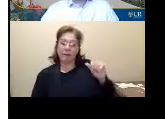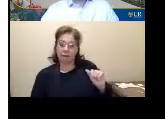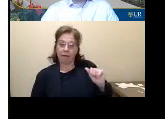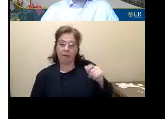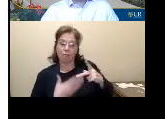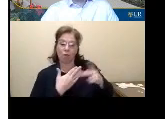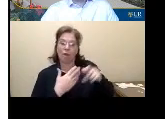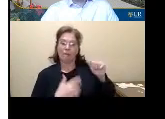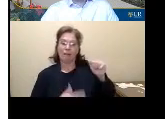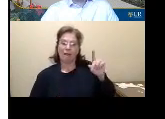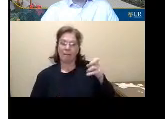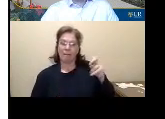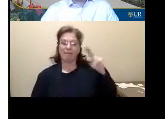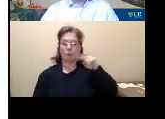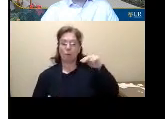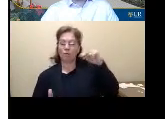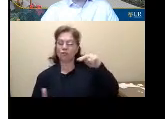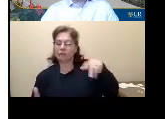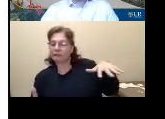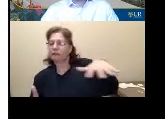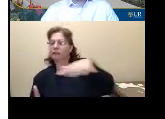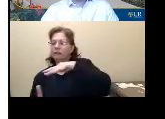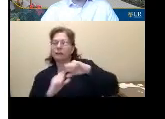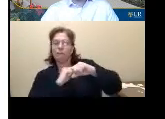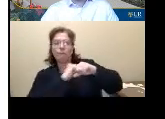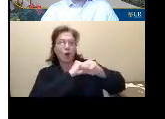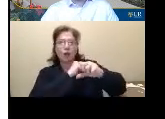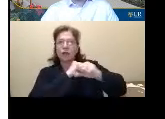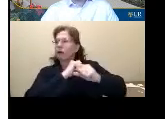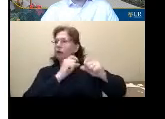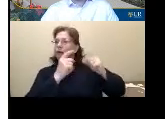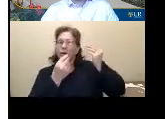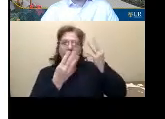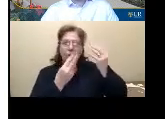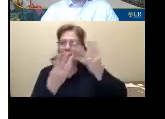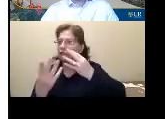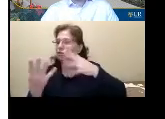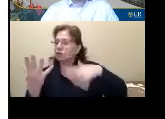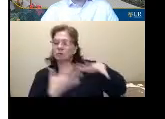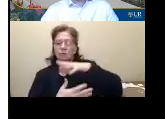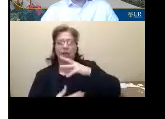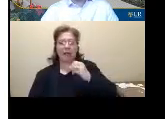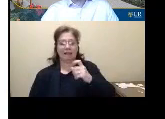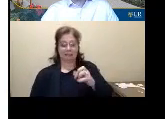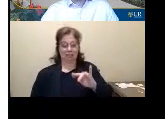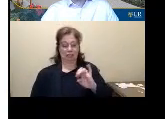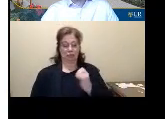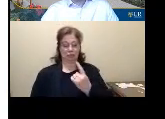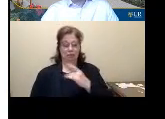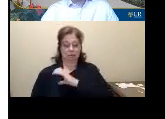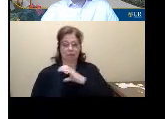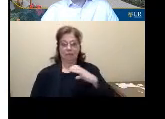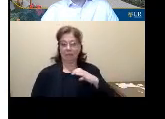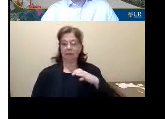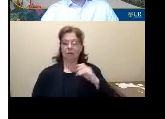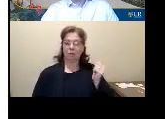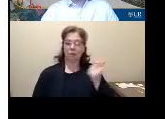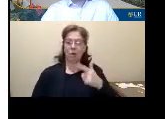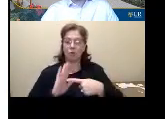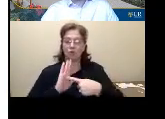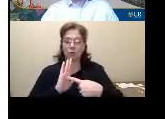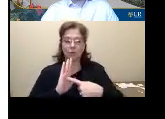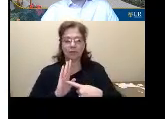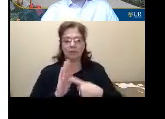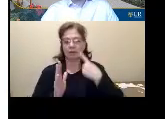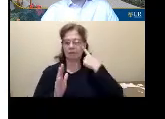efforts and other operational efforts around the program. And we have a steering committee with representatives from all of the